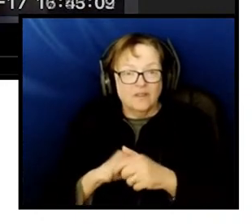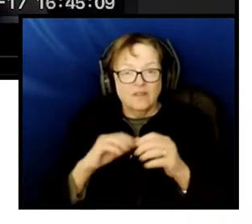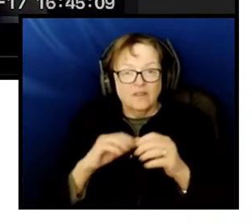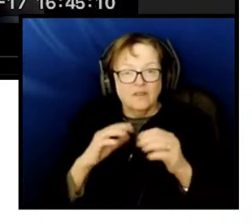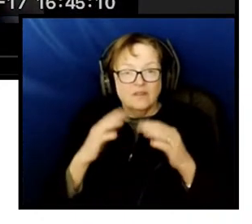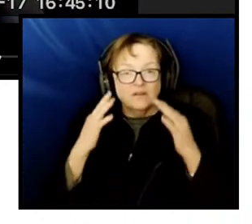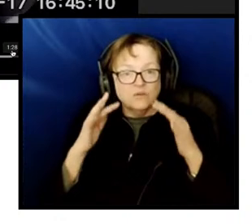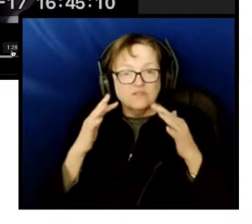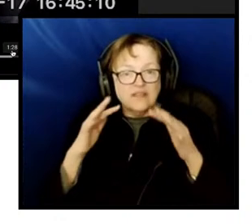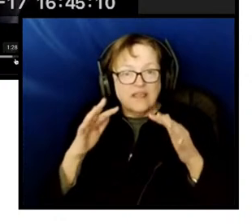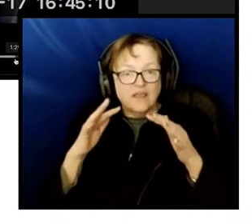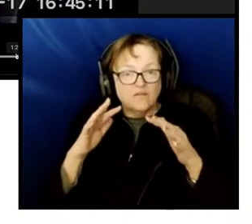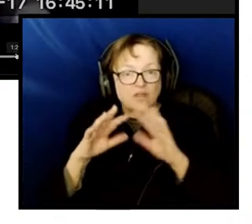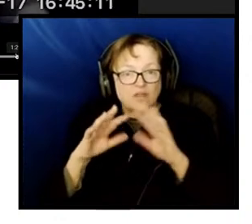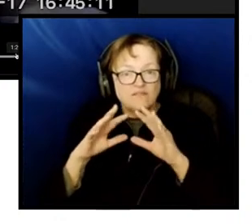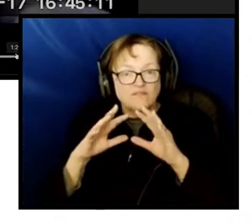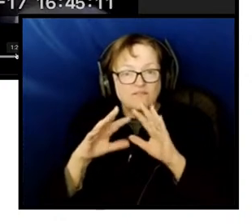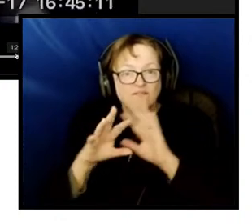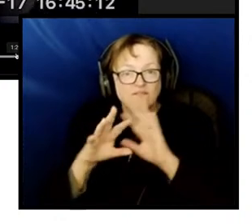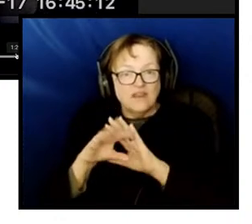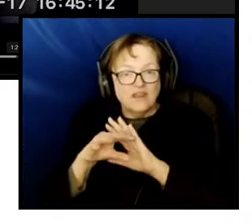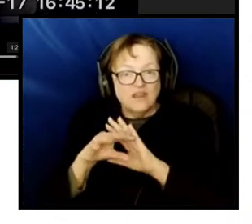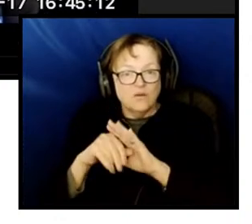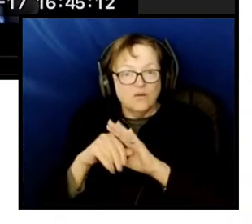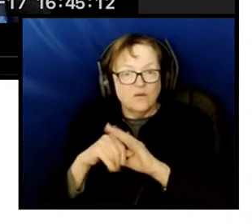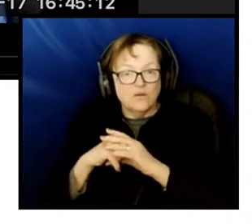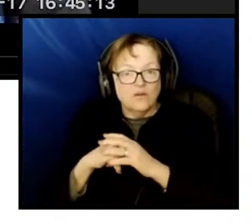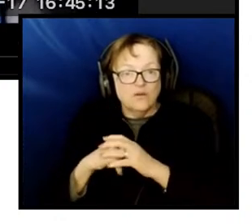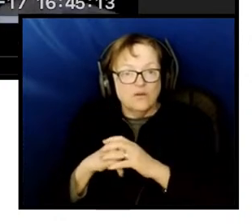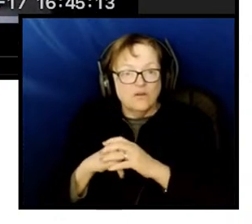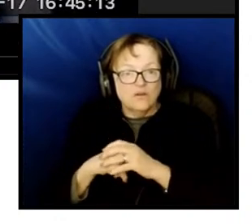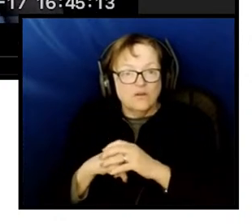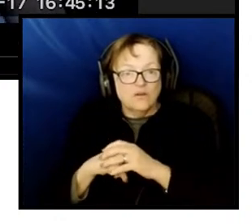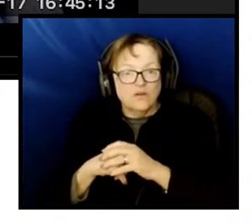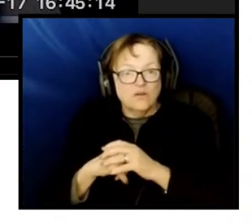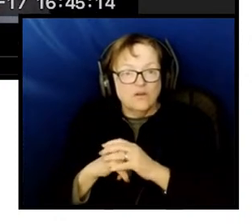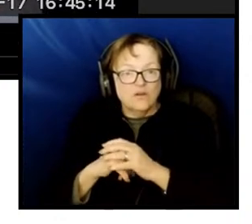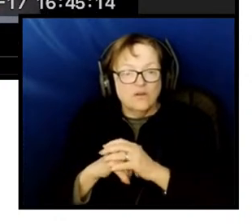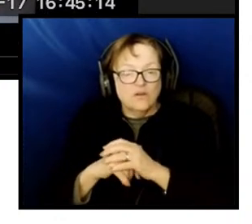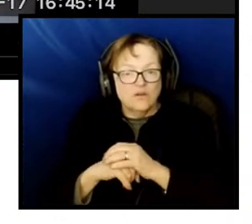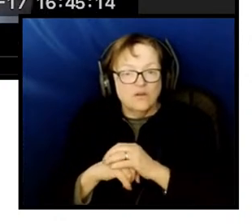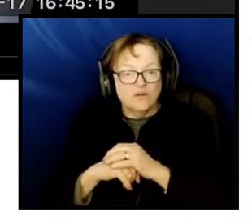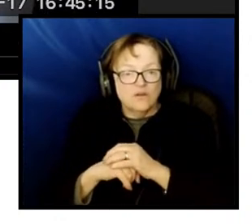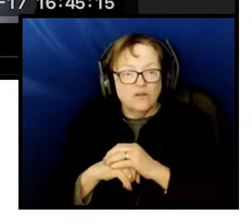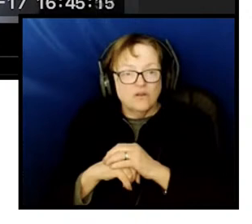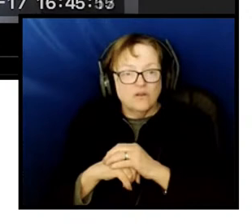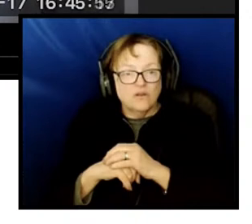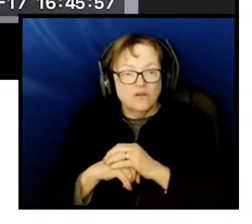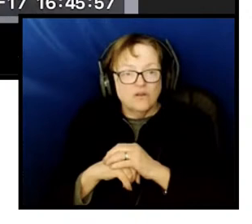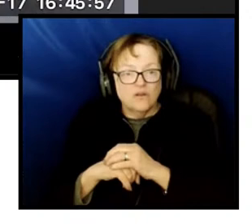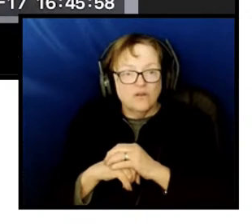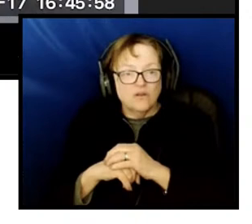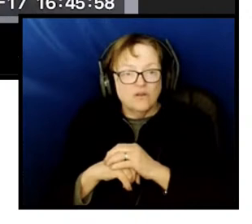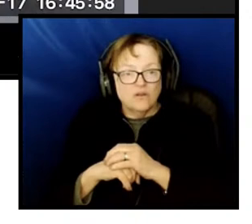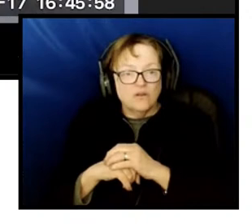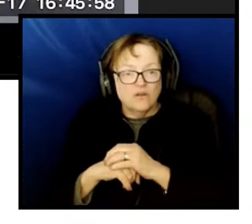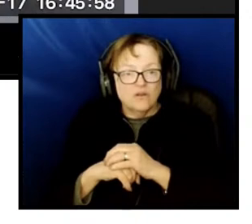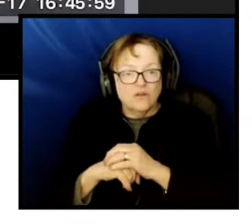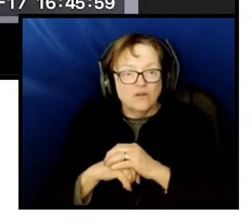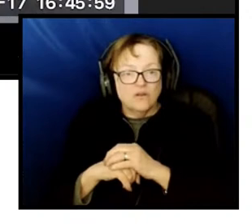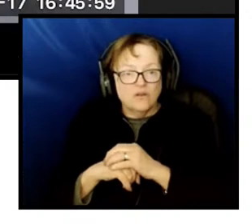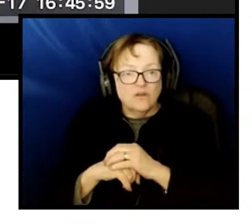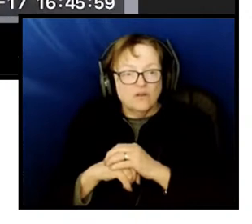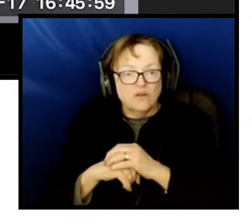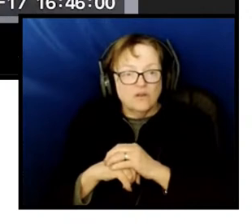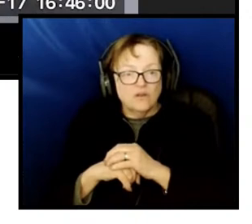skills. The first herbs that I learned about were nettle and oat straw. So like, what were the basics that you learned? I think oat straw and